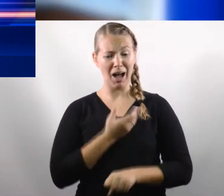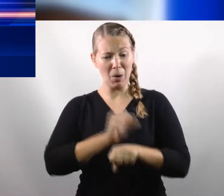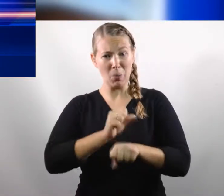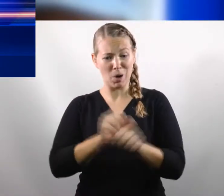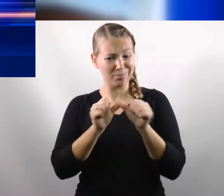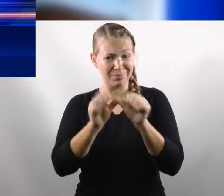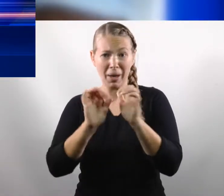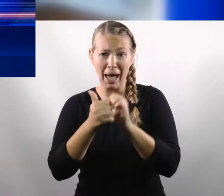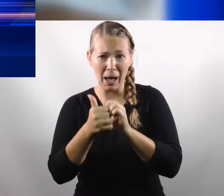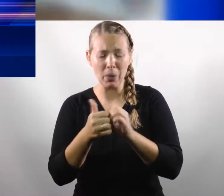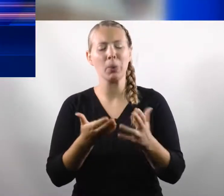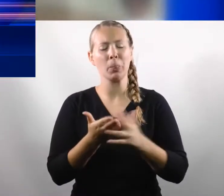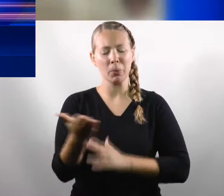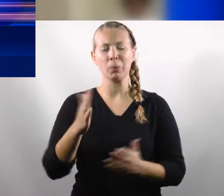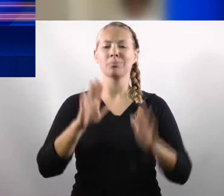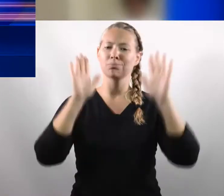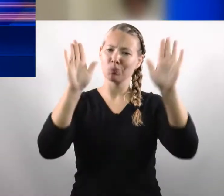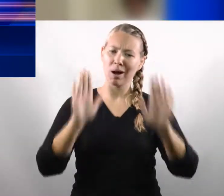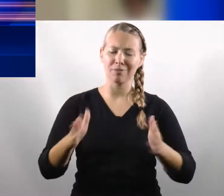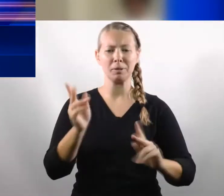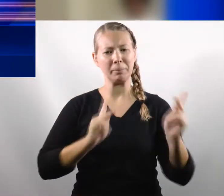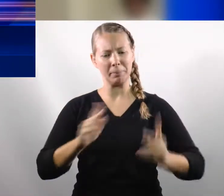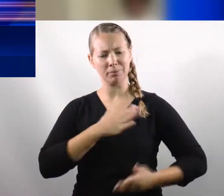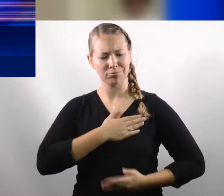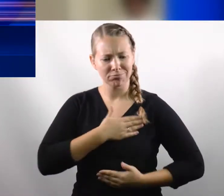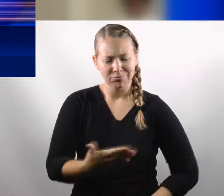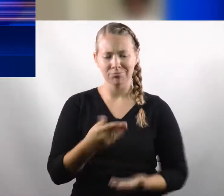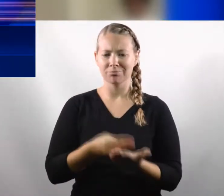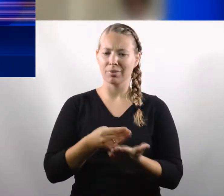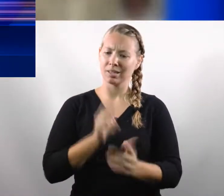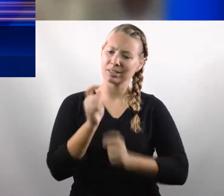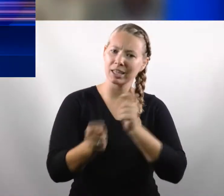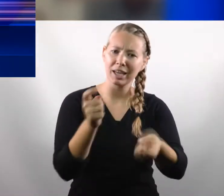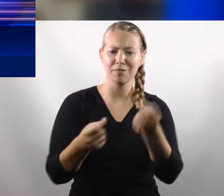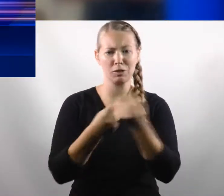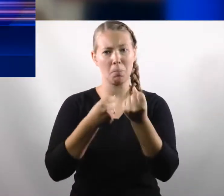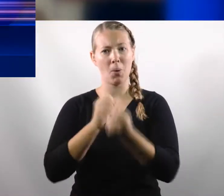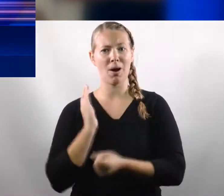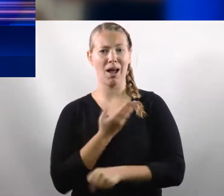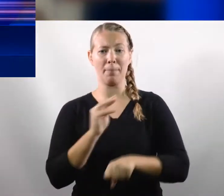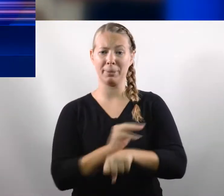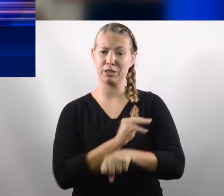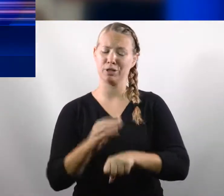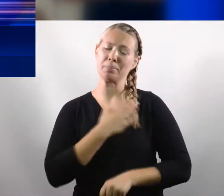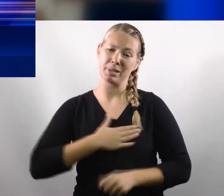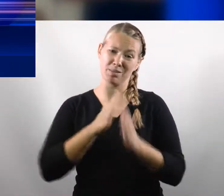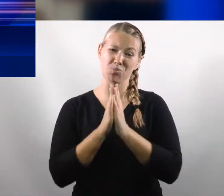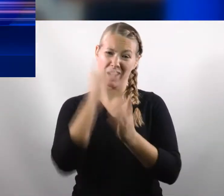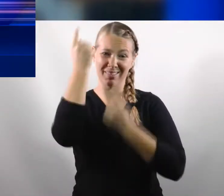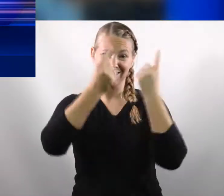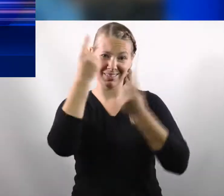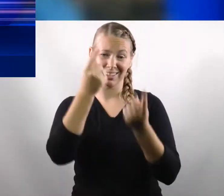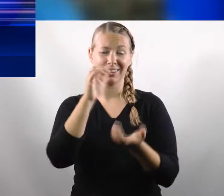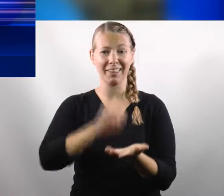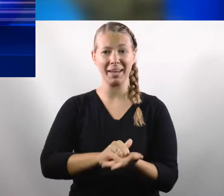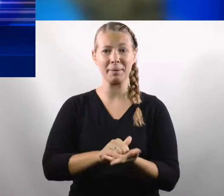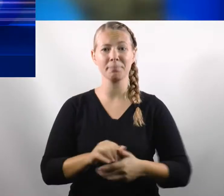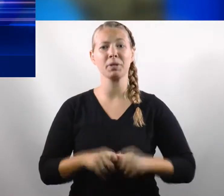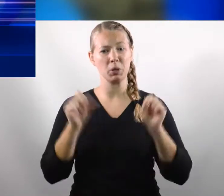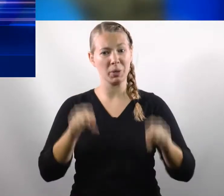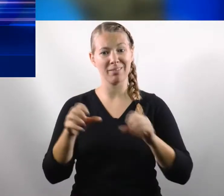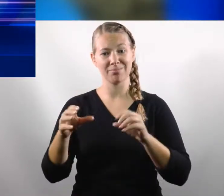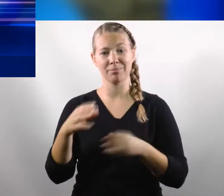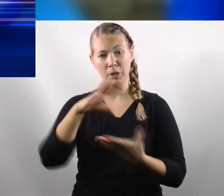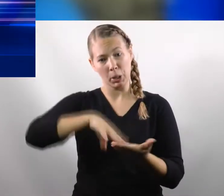be sustained through the generosity of others. Prayerfully consider supporting the ministry financially. There are options on our